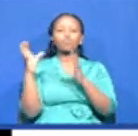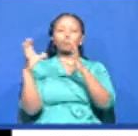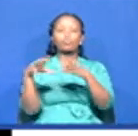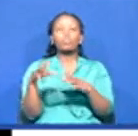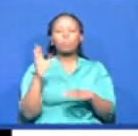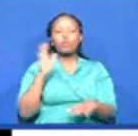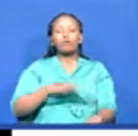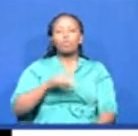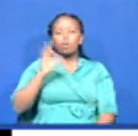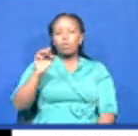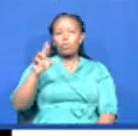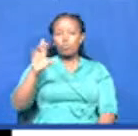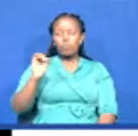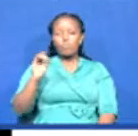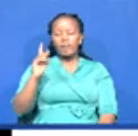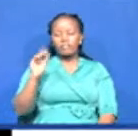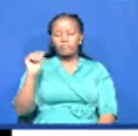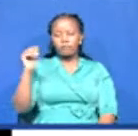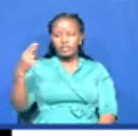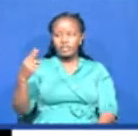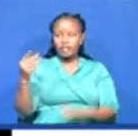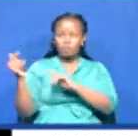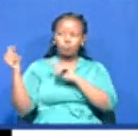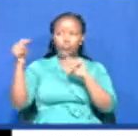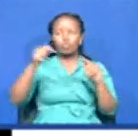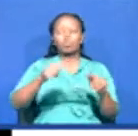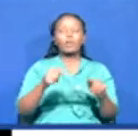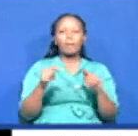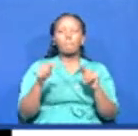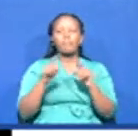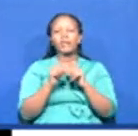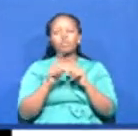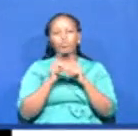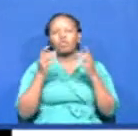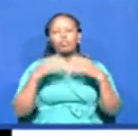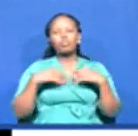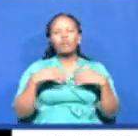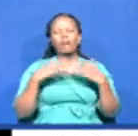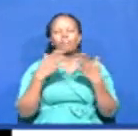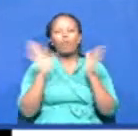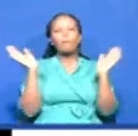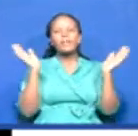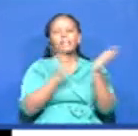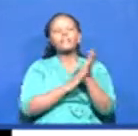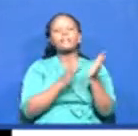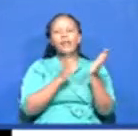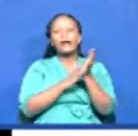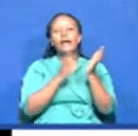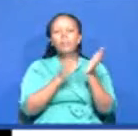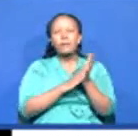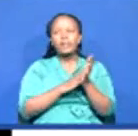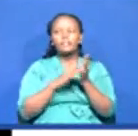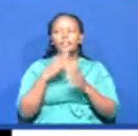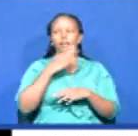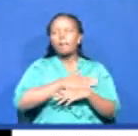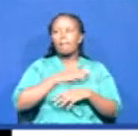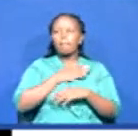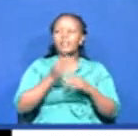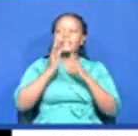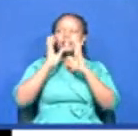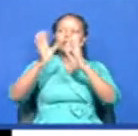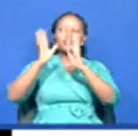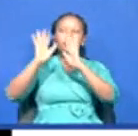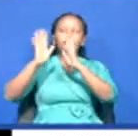Frida Kaberia, to come and give or make her remarks. Kindly, let's put our hands together